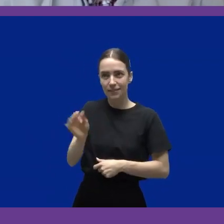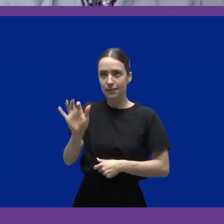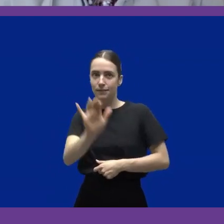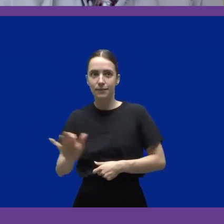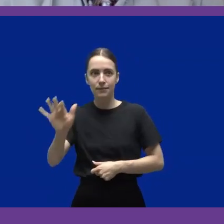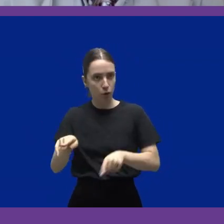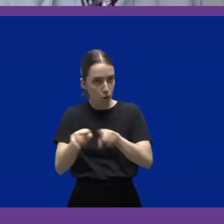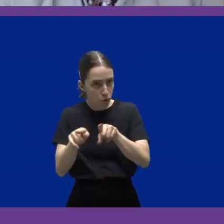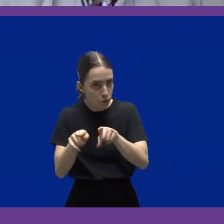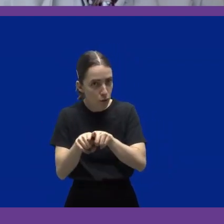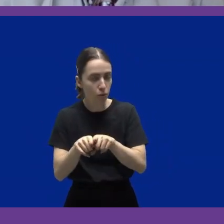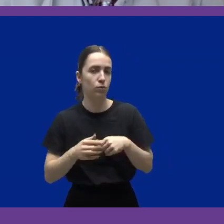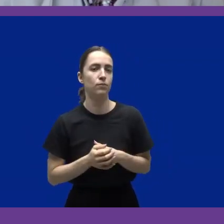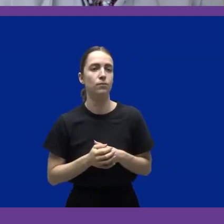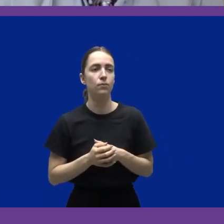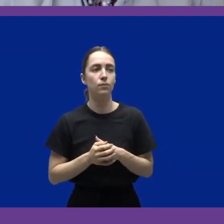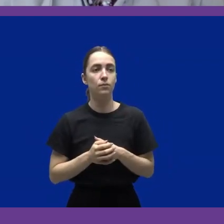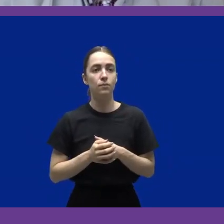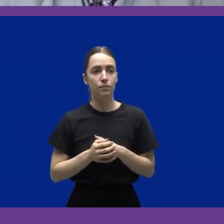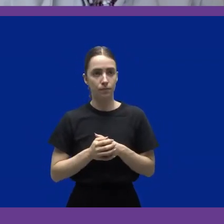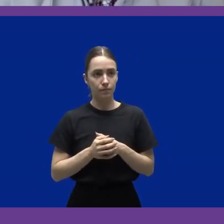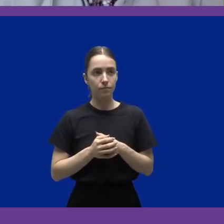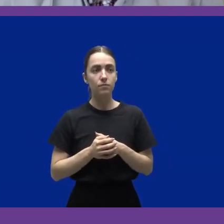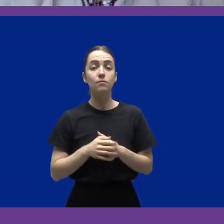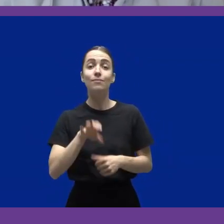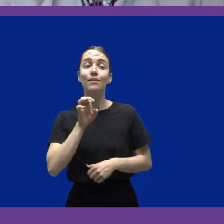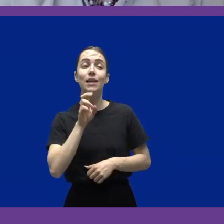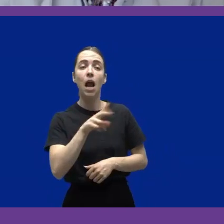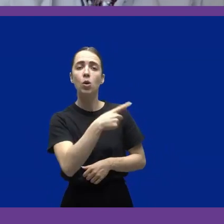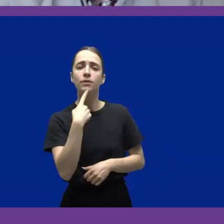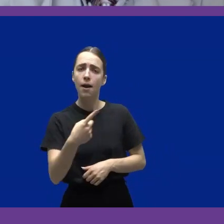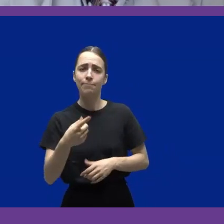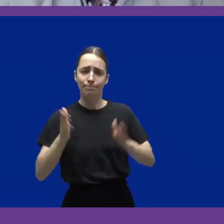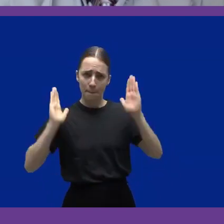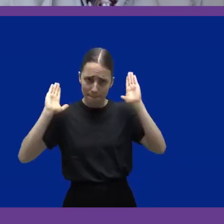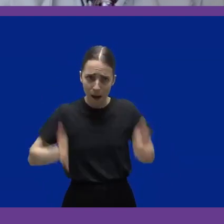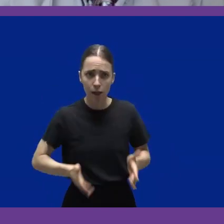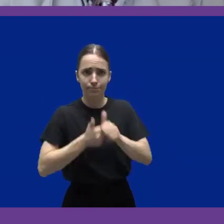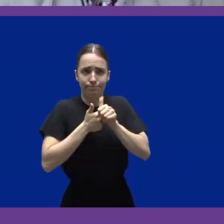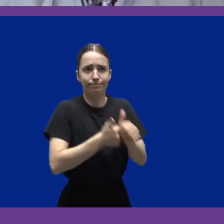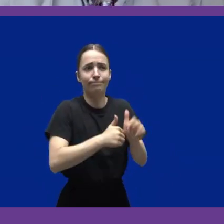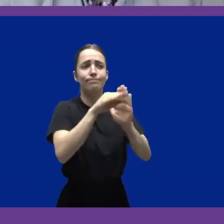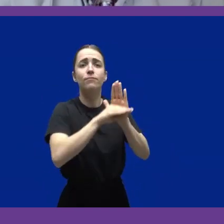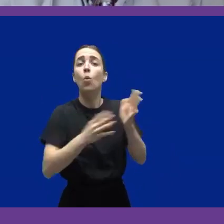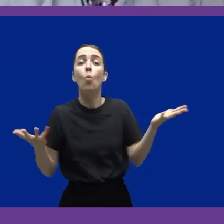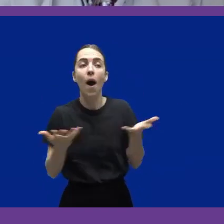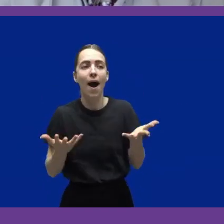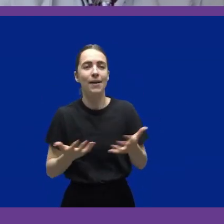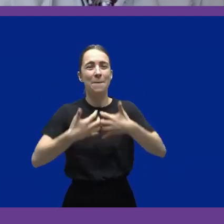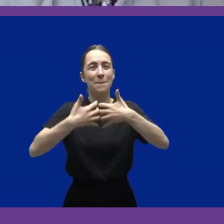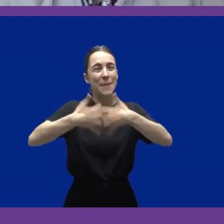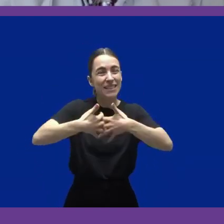ensure that the covered products and services meet the accessibility requirements. We have an exception for micro